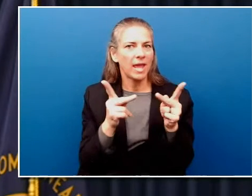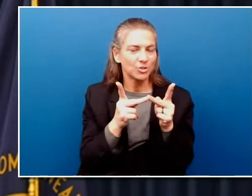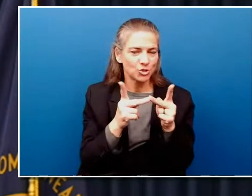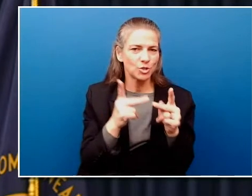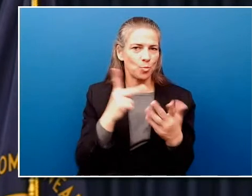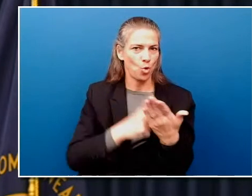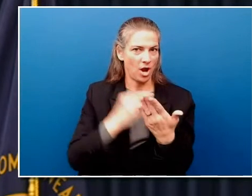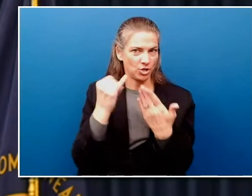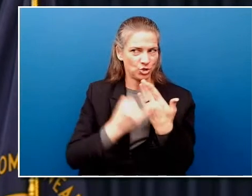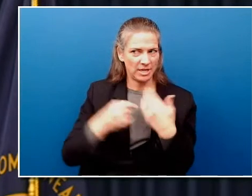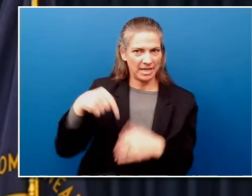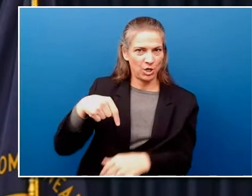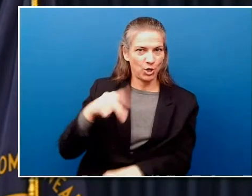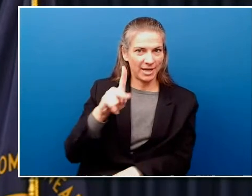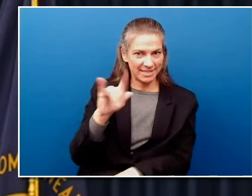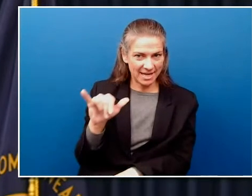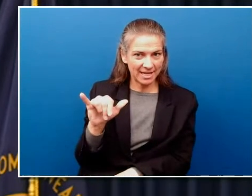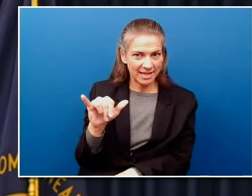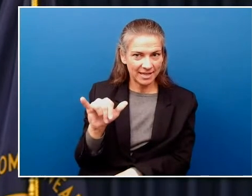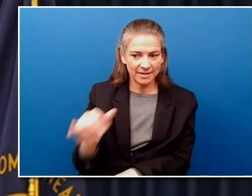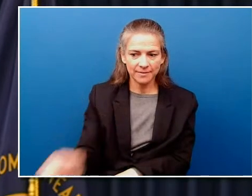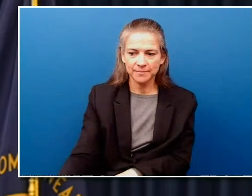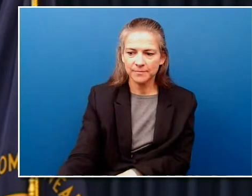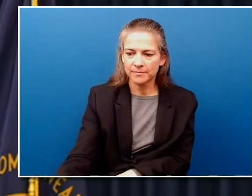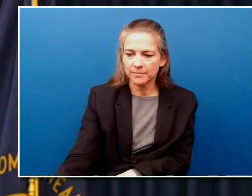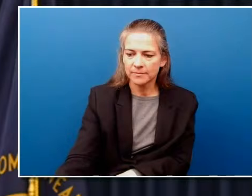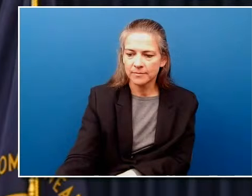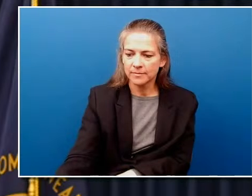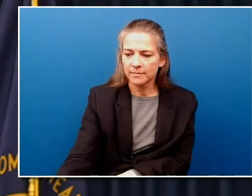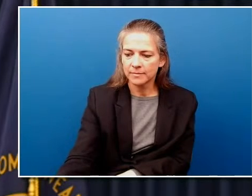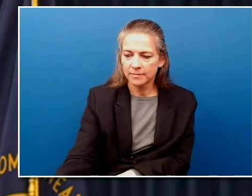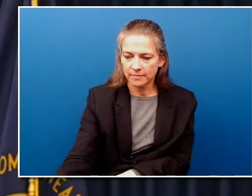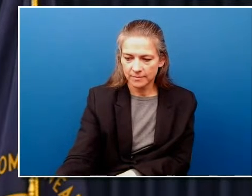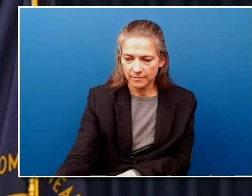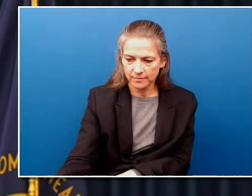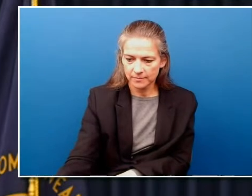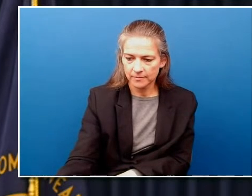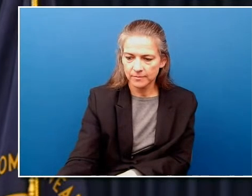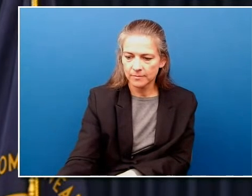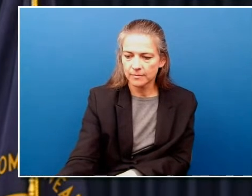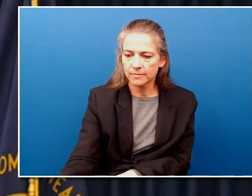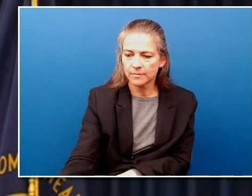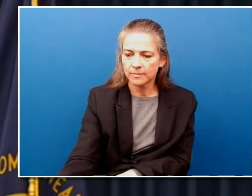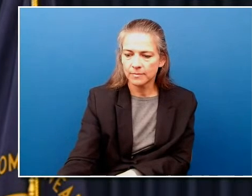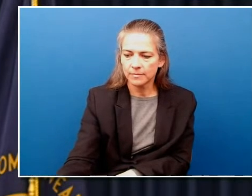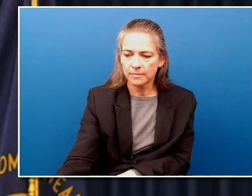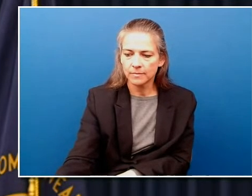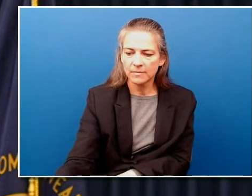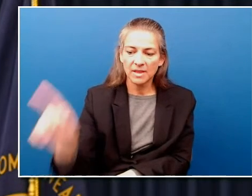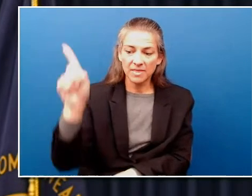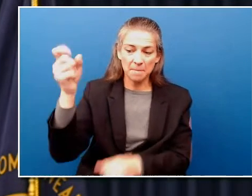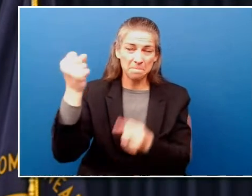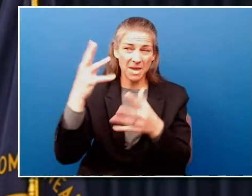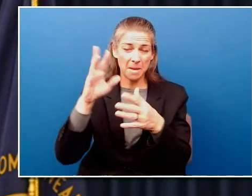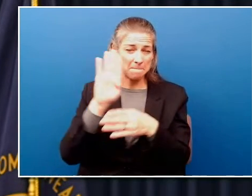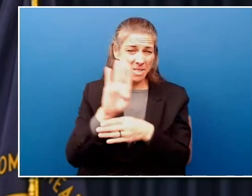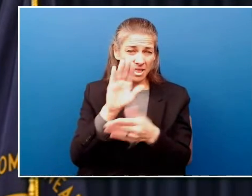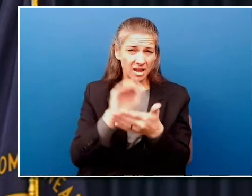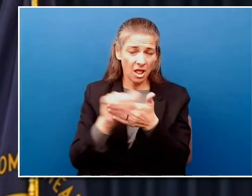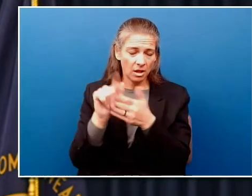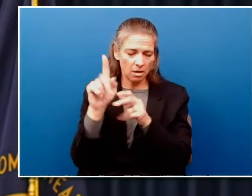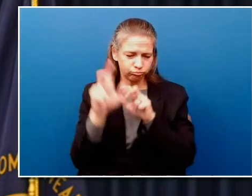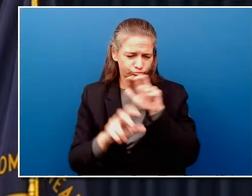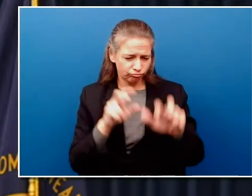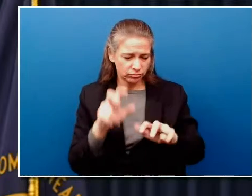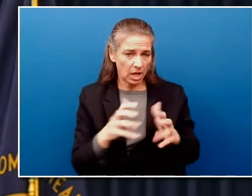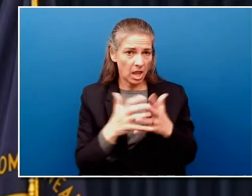here in Kentucky, over $30.5 billion invested in us, over 52,500 new jobs.